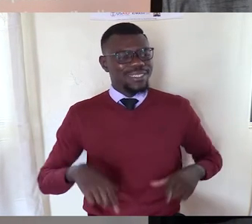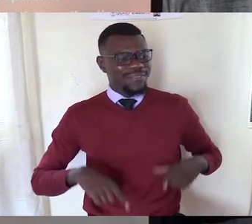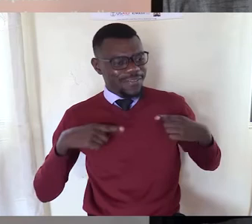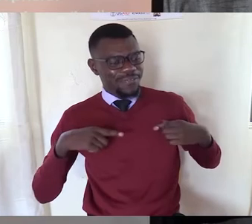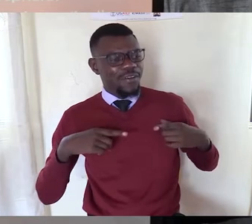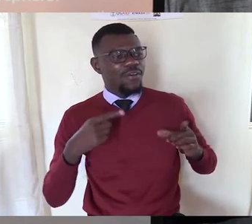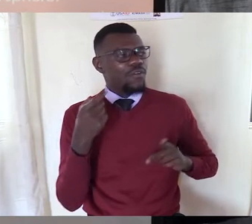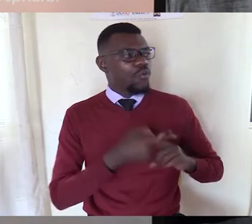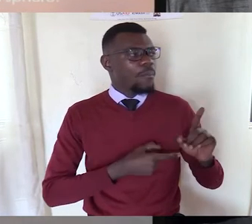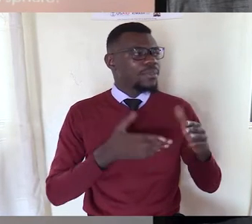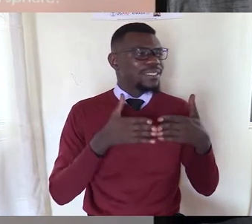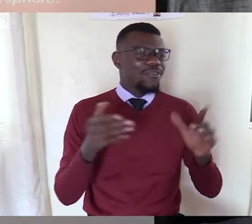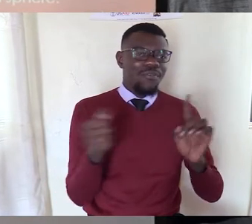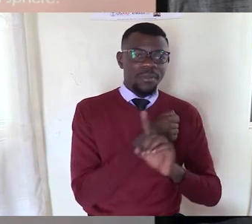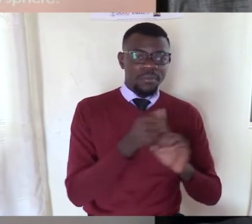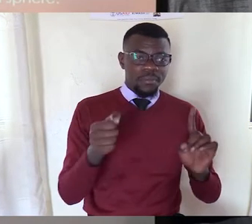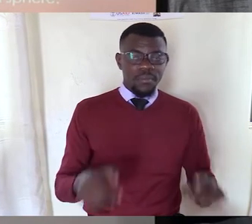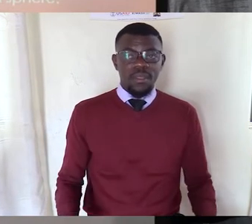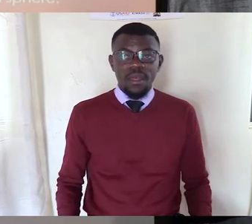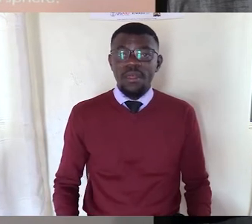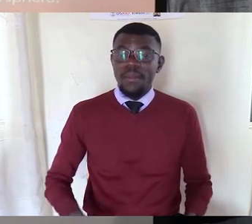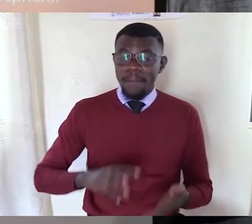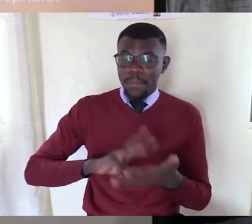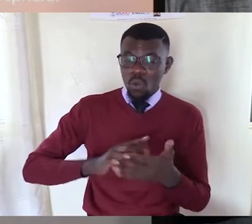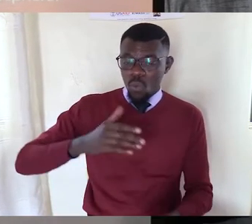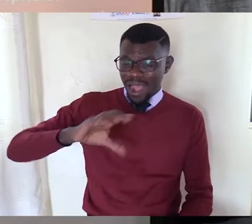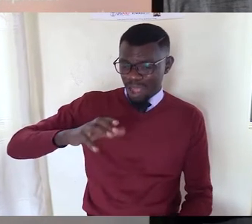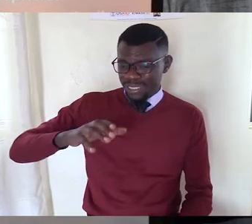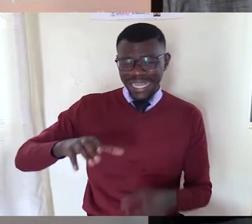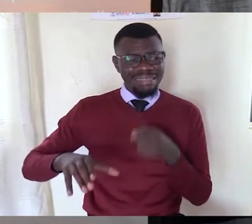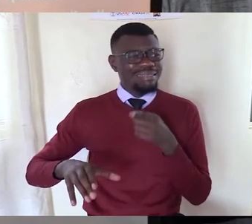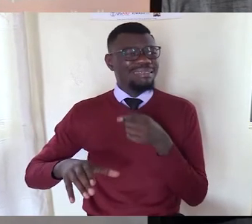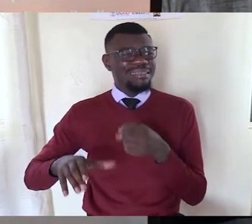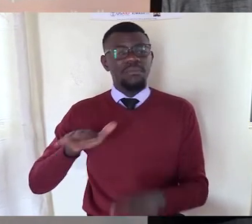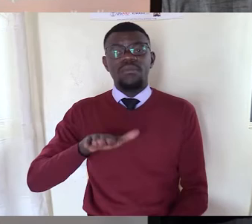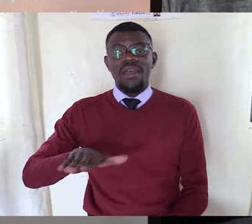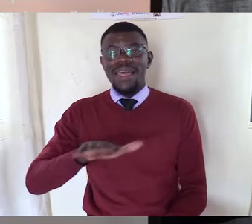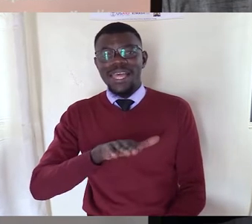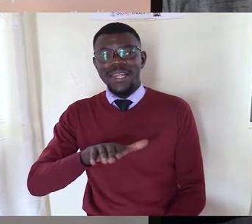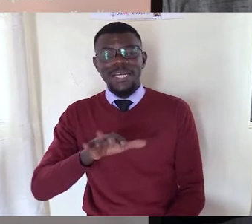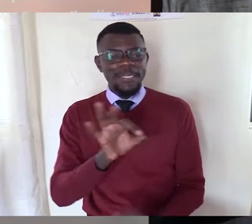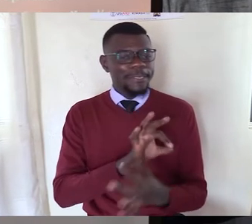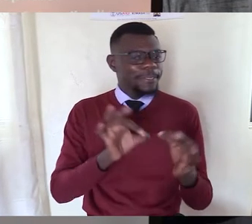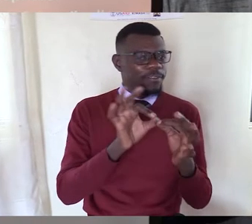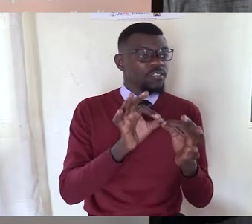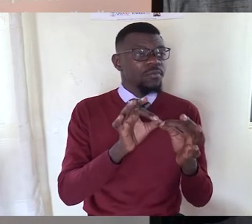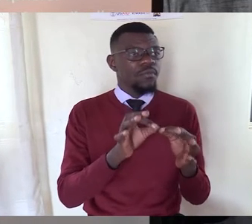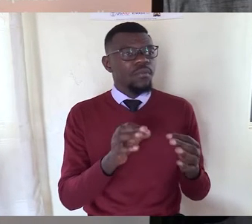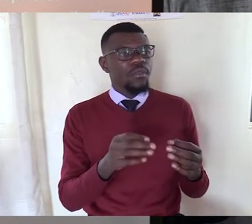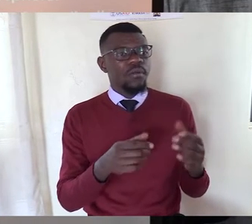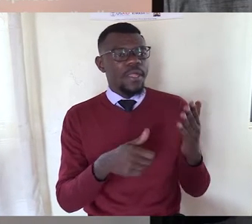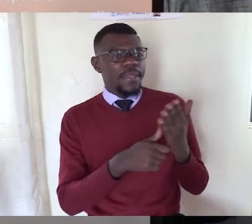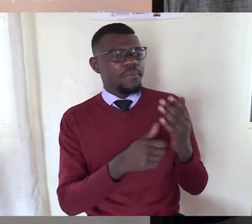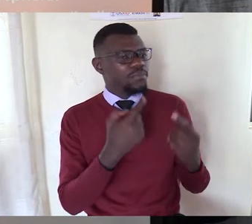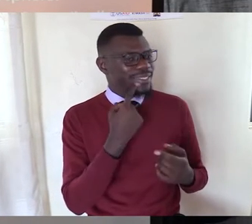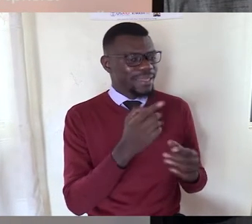violence. Now, let me tell you, in Migori County in particular, and I won't mention the victim for purposes of her